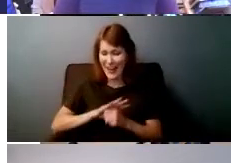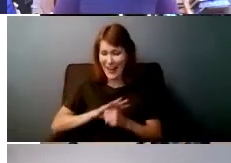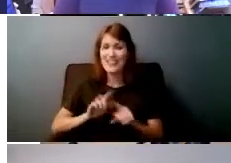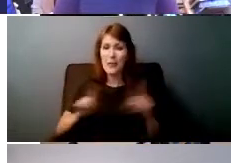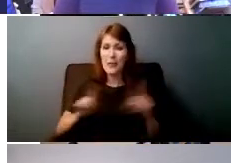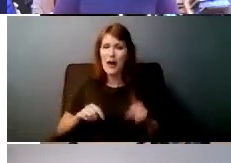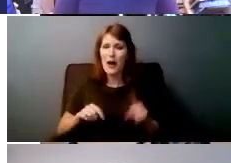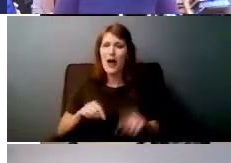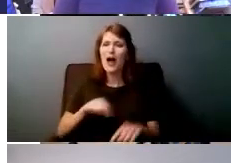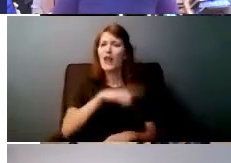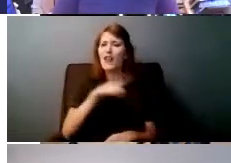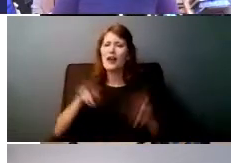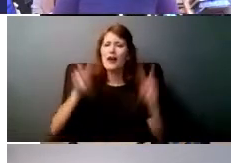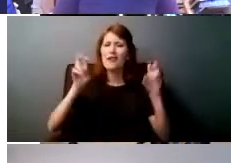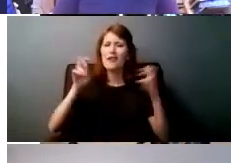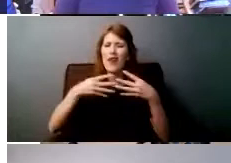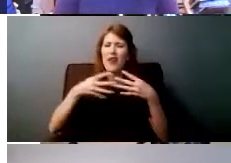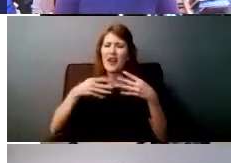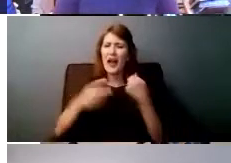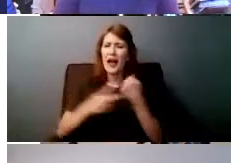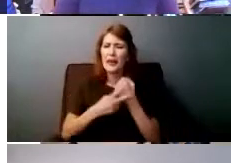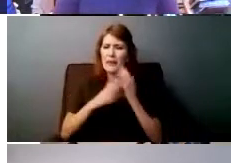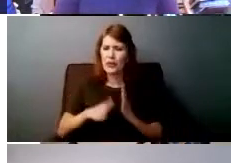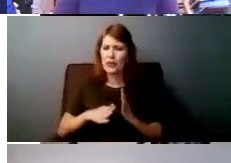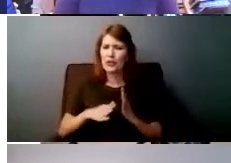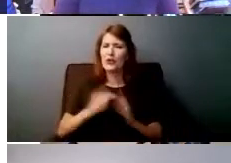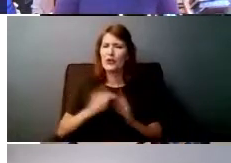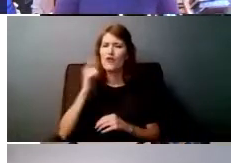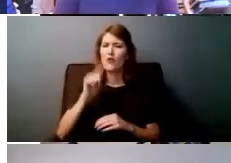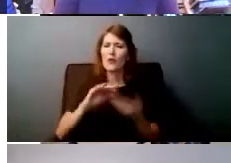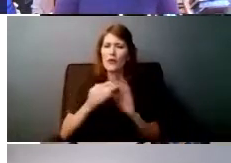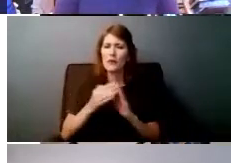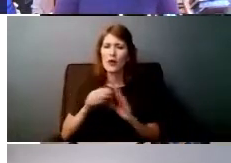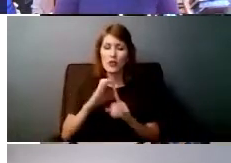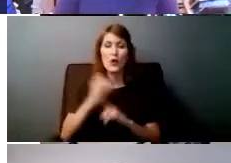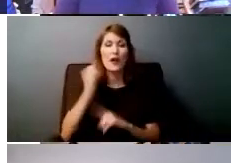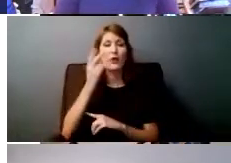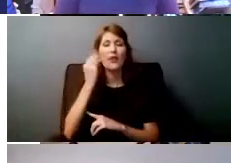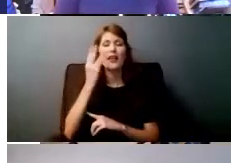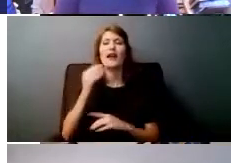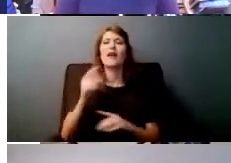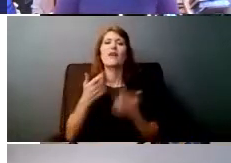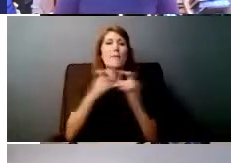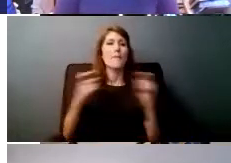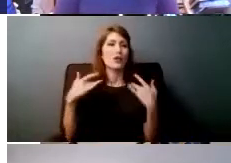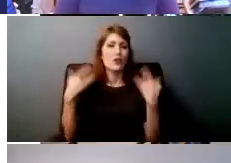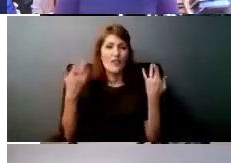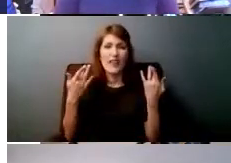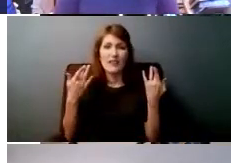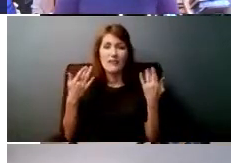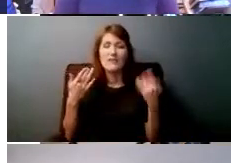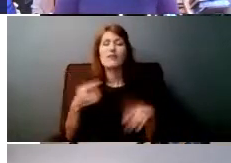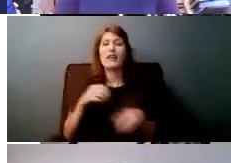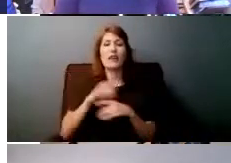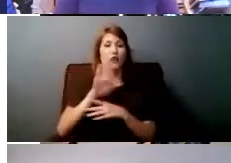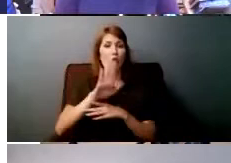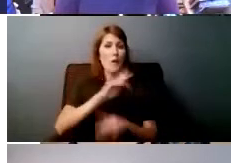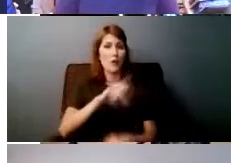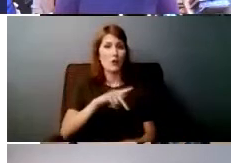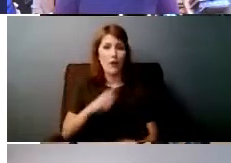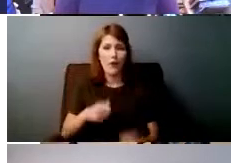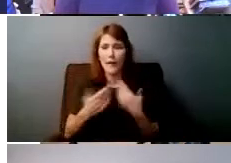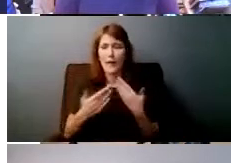community's culture. And when you think of major events or major things in your own personal life, it could be things like graduation, it could be things